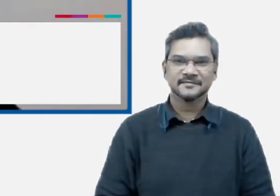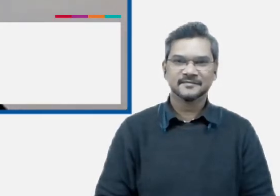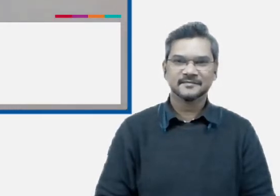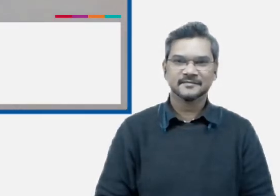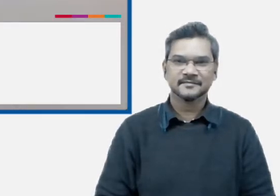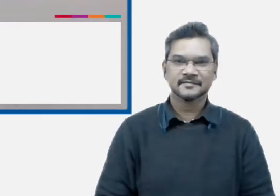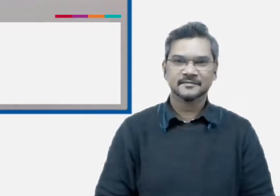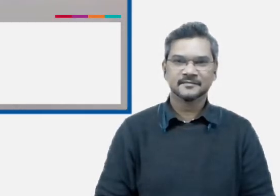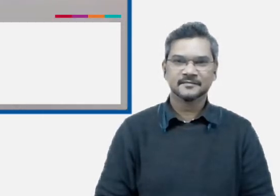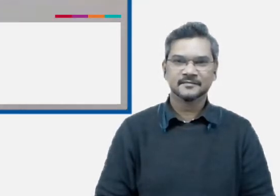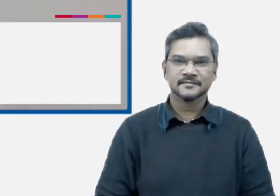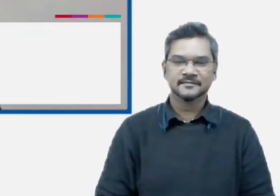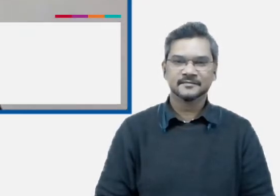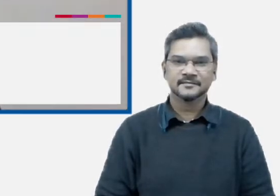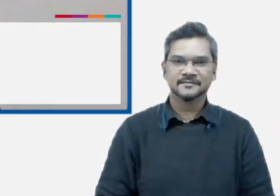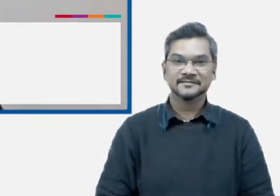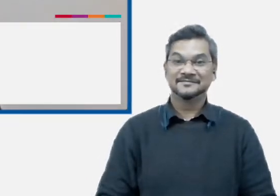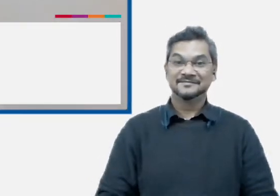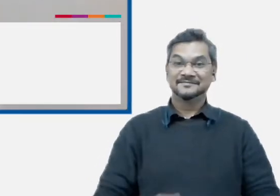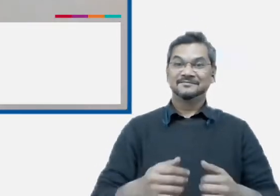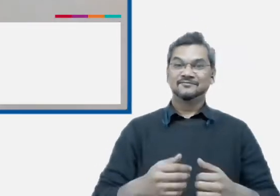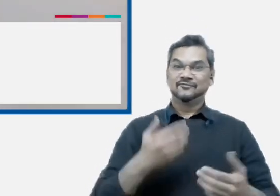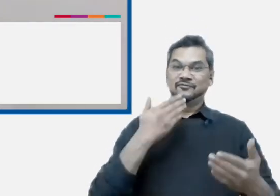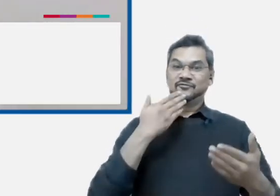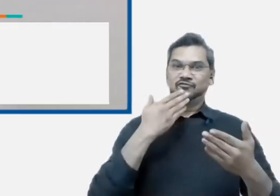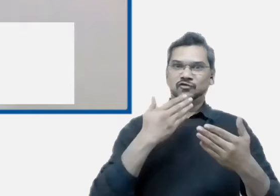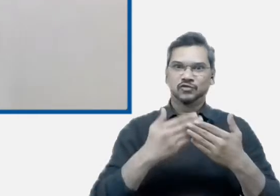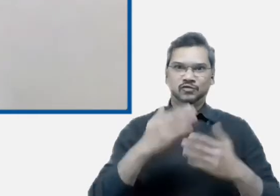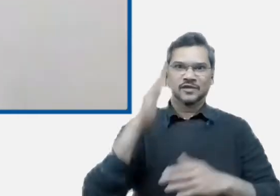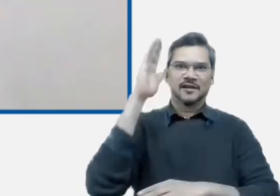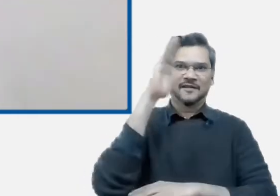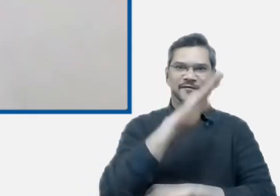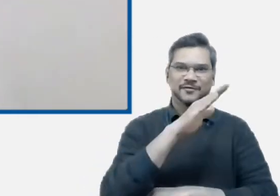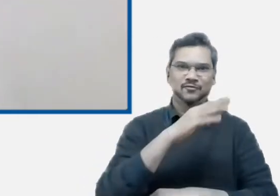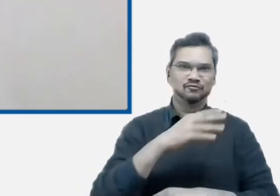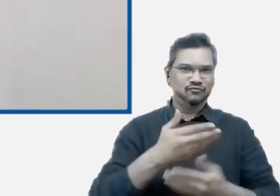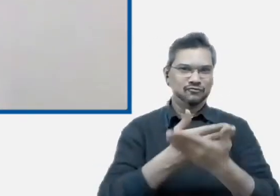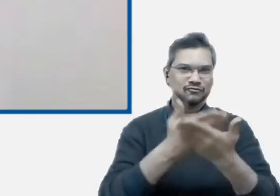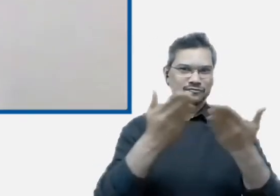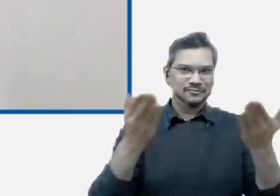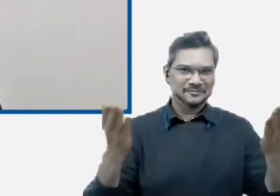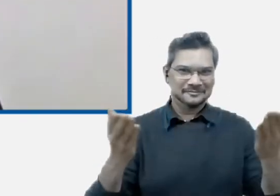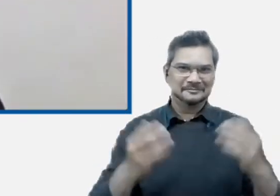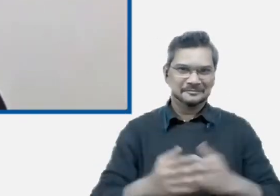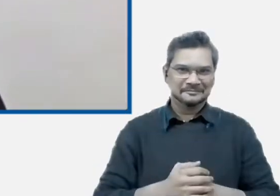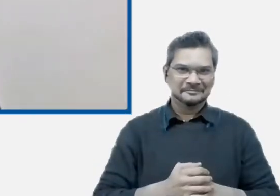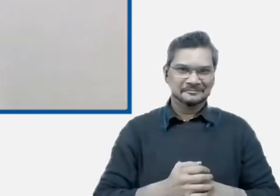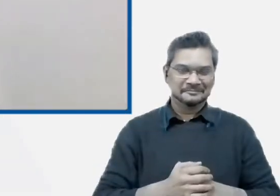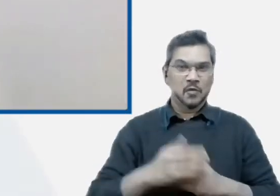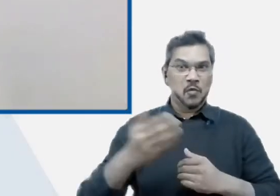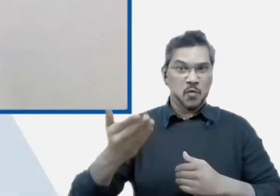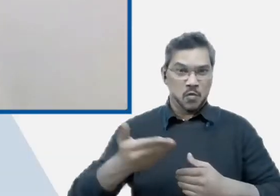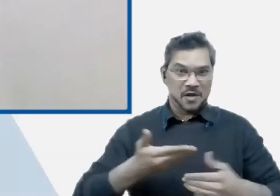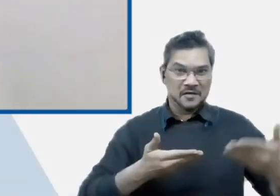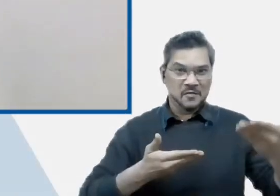Okay, good afternoon, everyone, and special welcomes to Excellencies, ladies and gentlemen who are